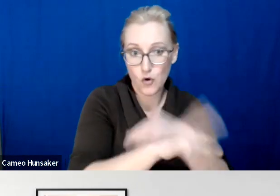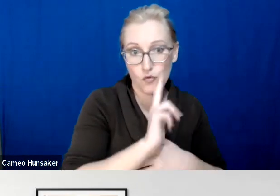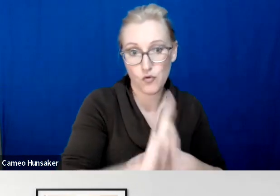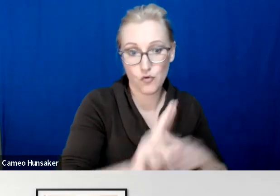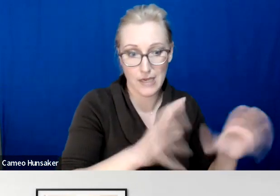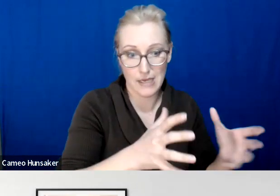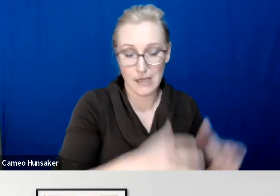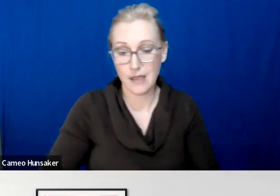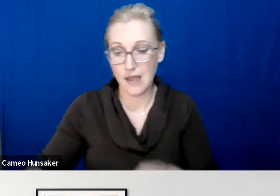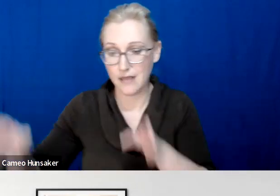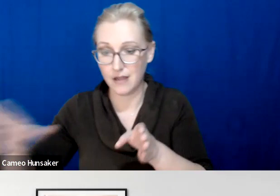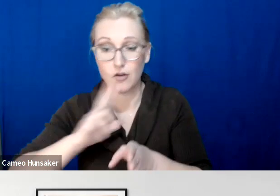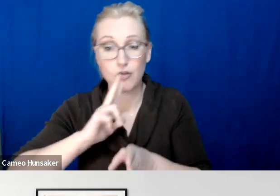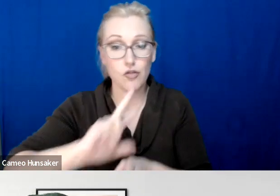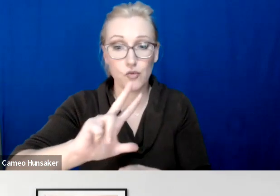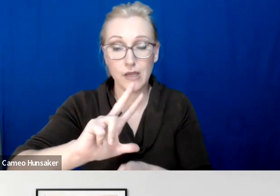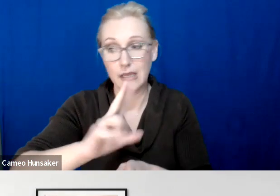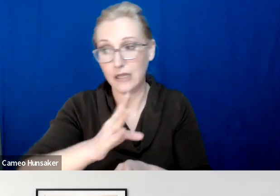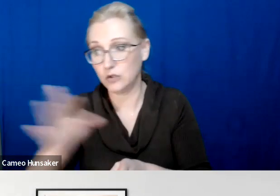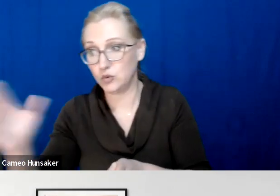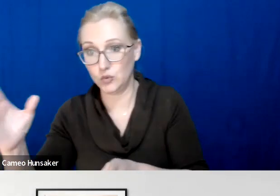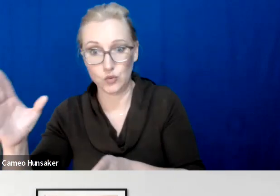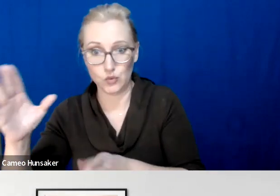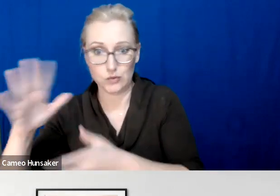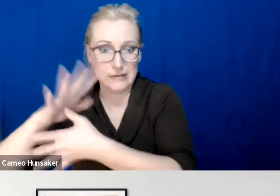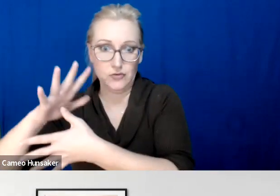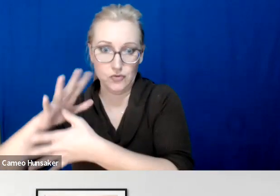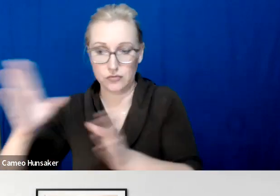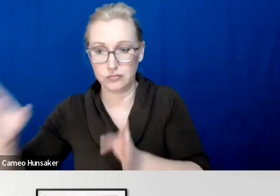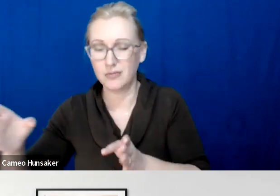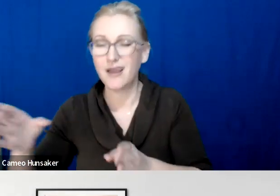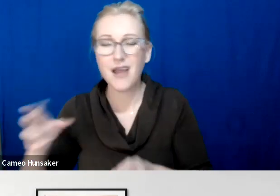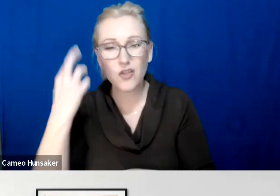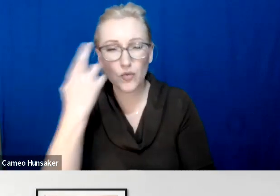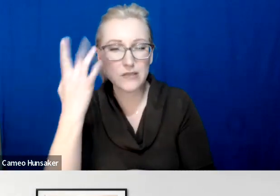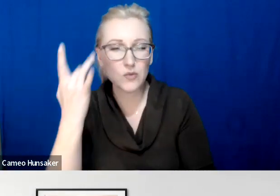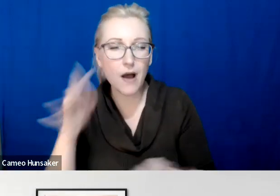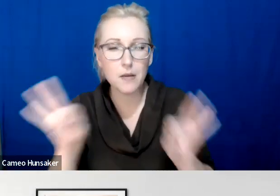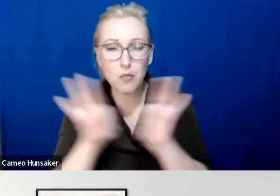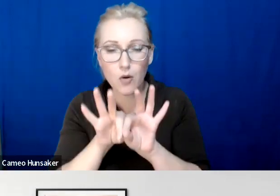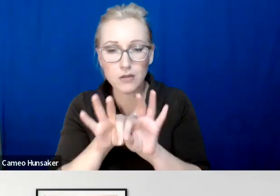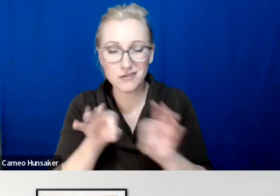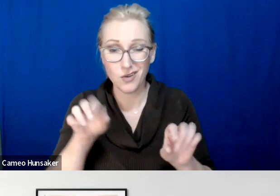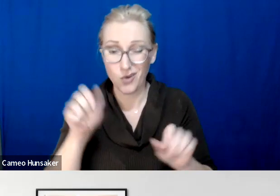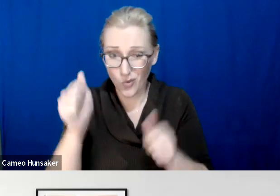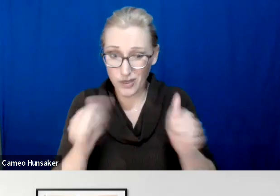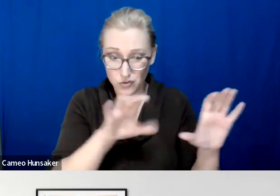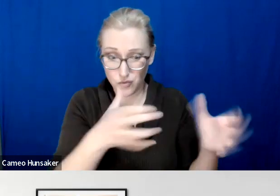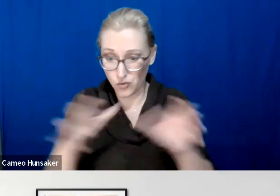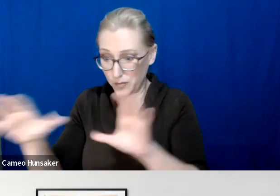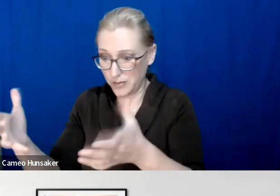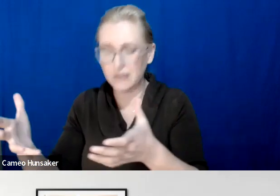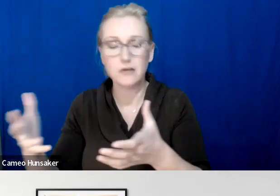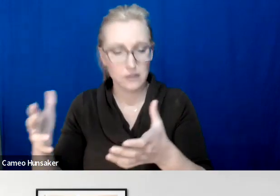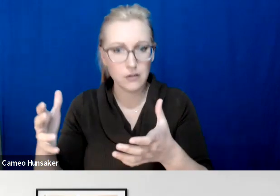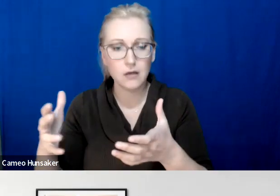distinction is because it impacts where you go to ask for that additional help, and which agencies are responsible for serving kids in those